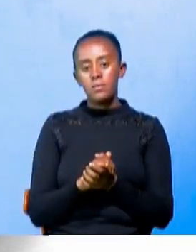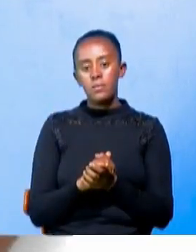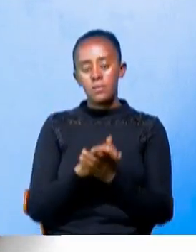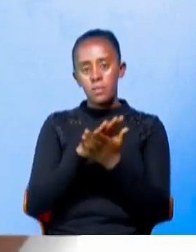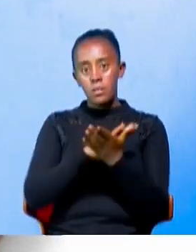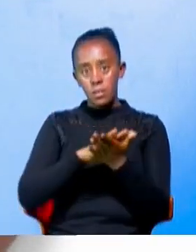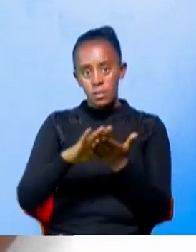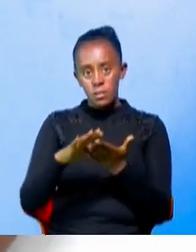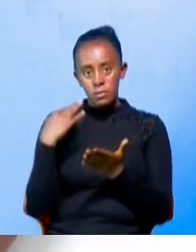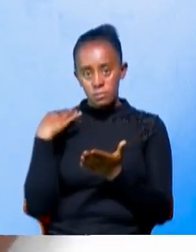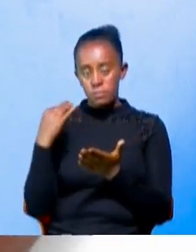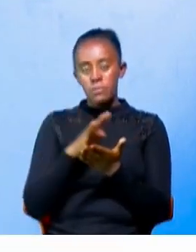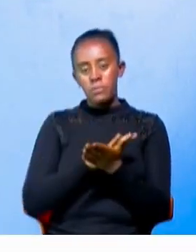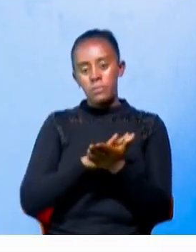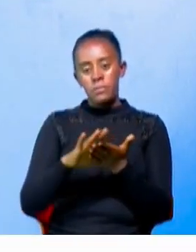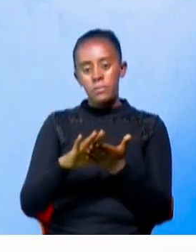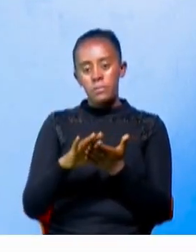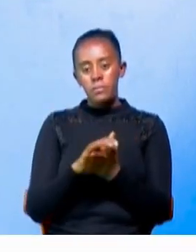hygiene.